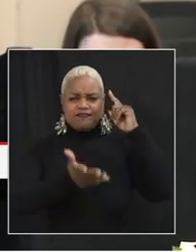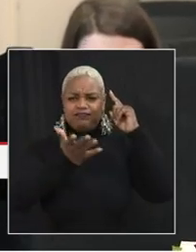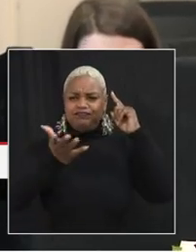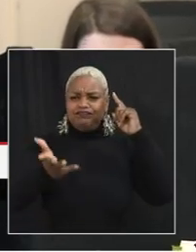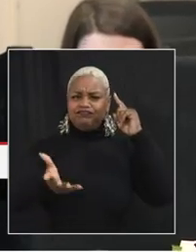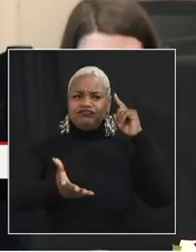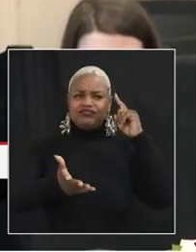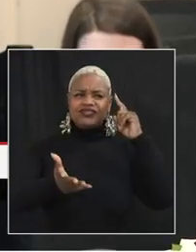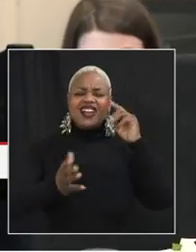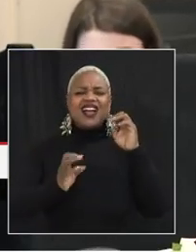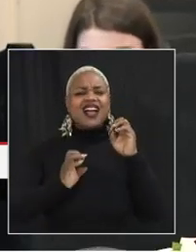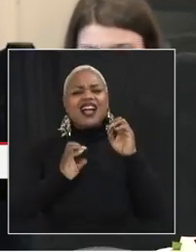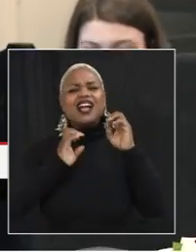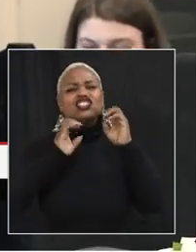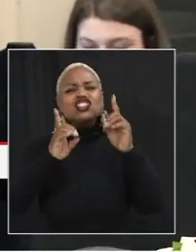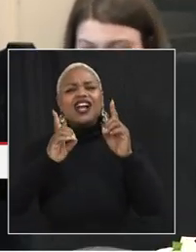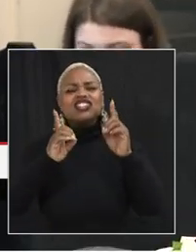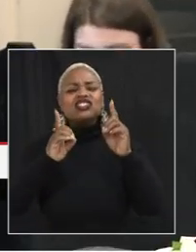educational